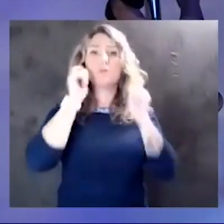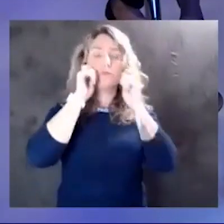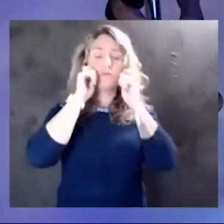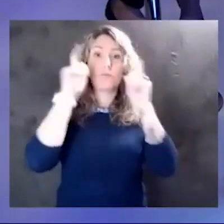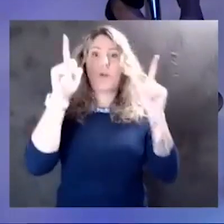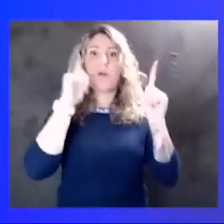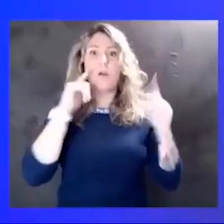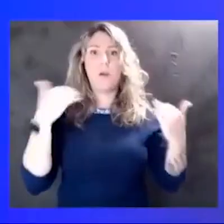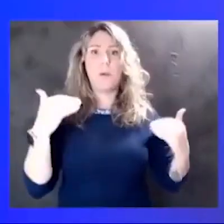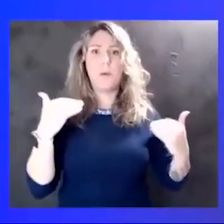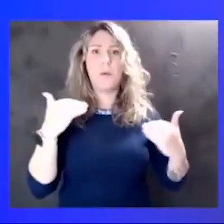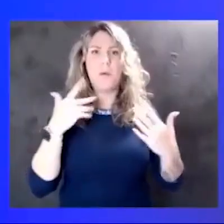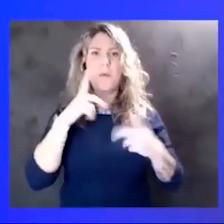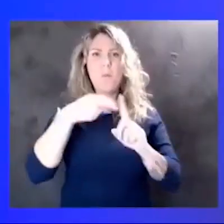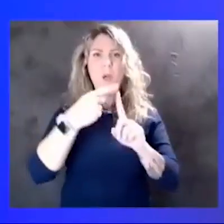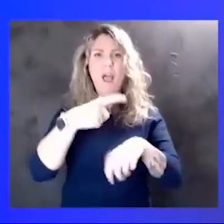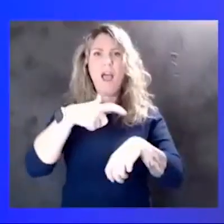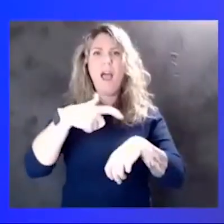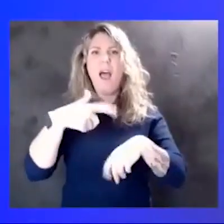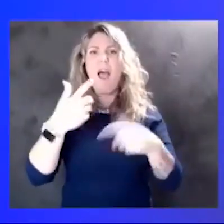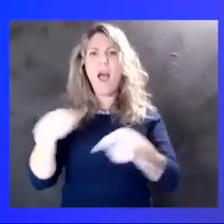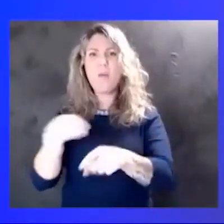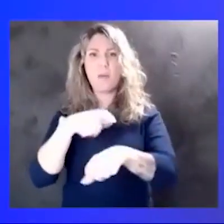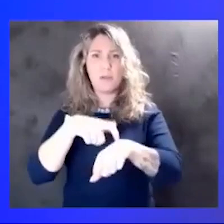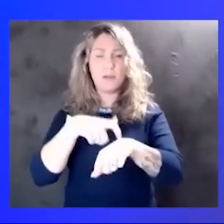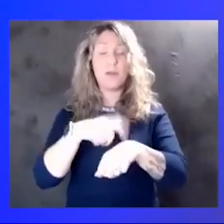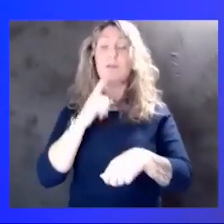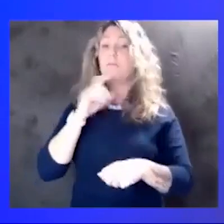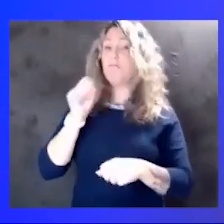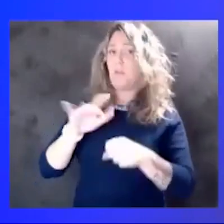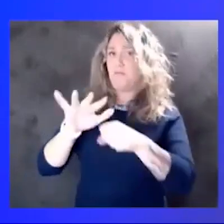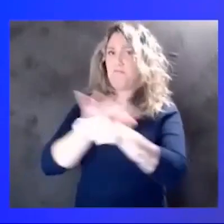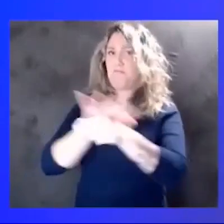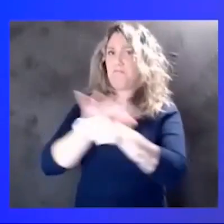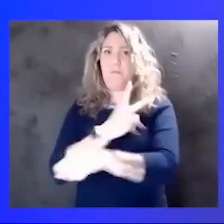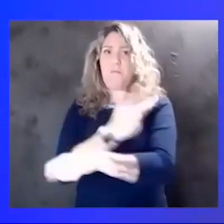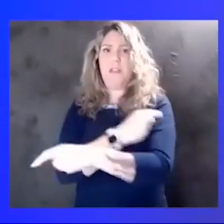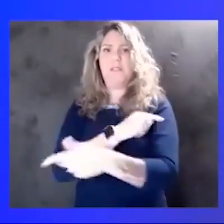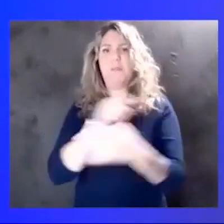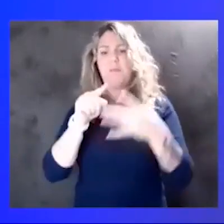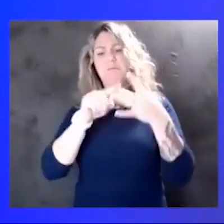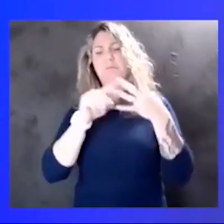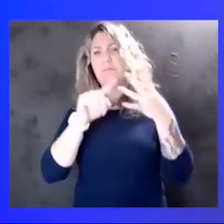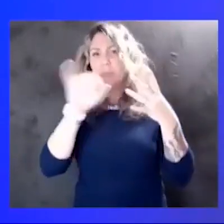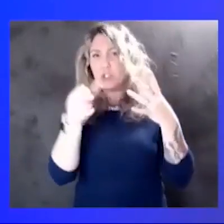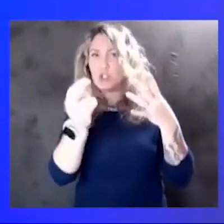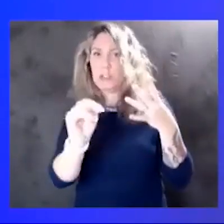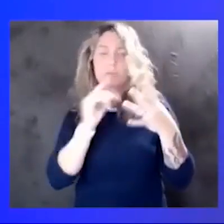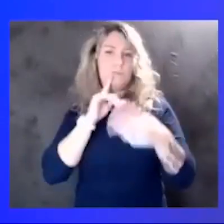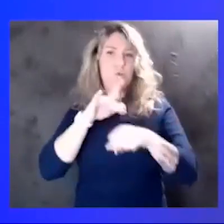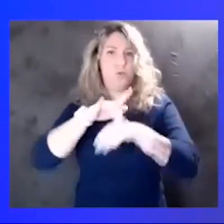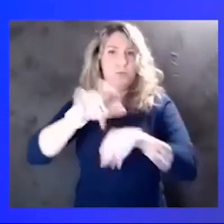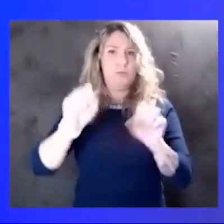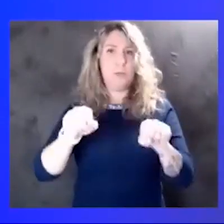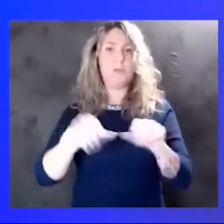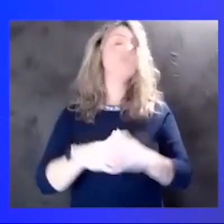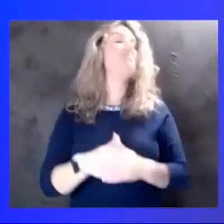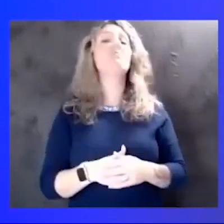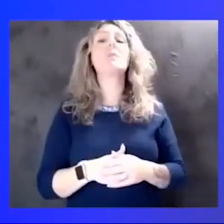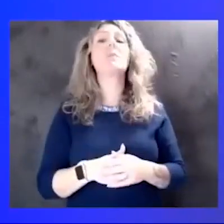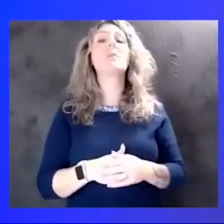bit. Yeah, so I was fully vaccinated by mid-January, as early as we were offered, and tested positive near the end of